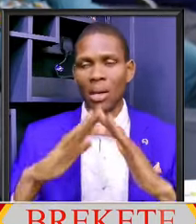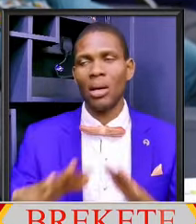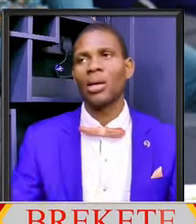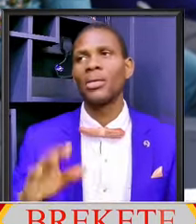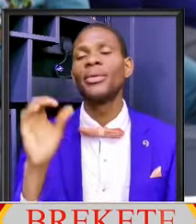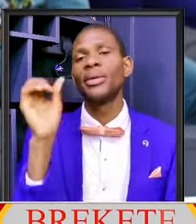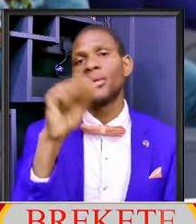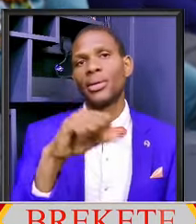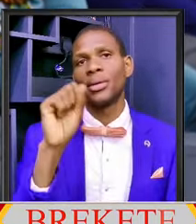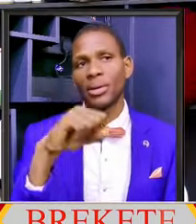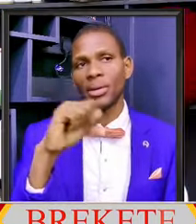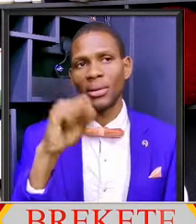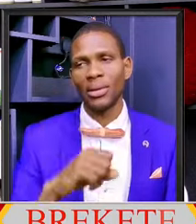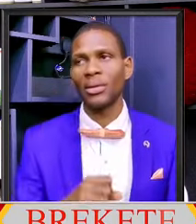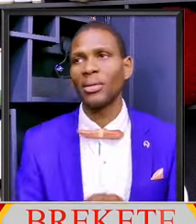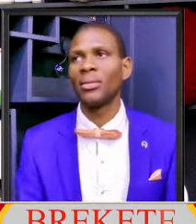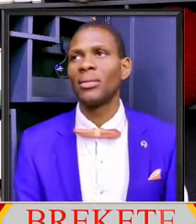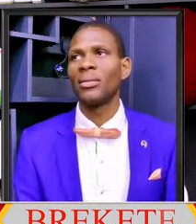Eh!